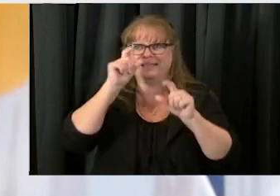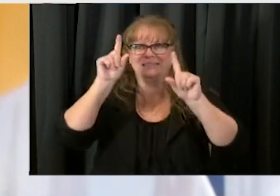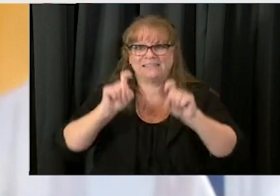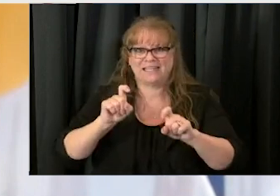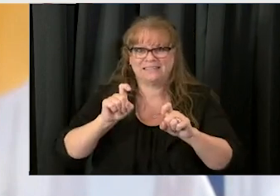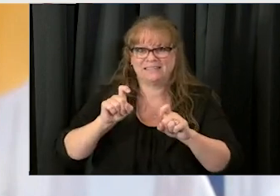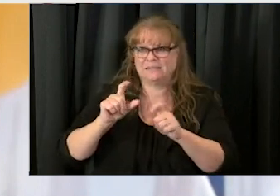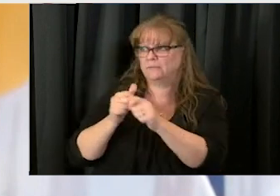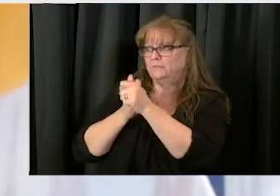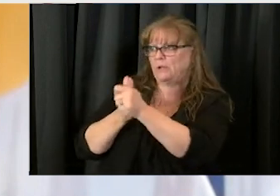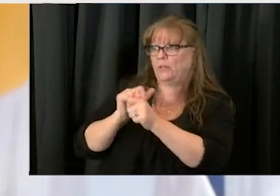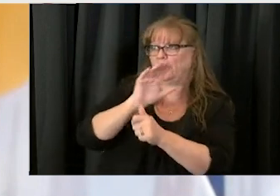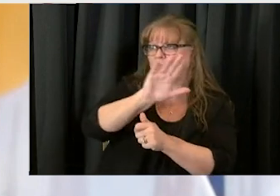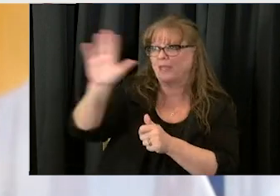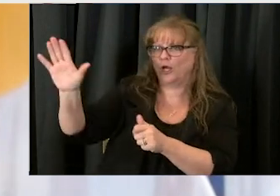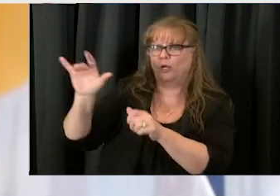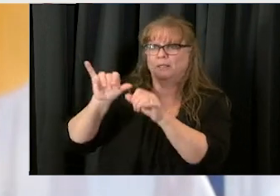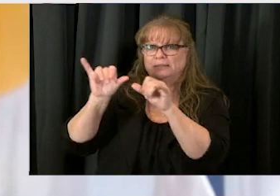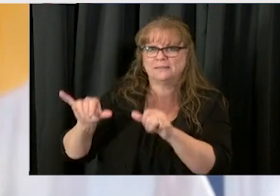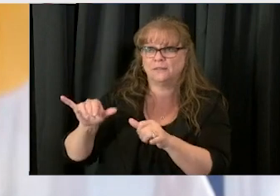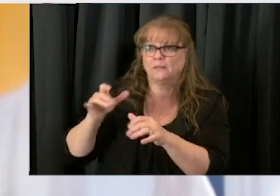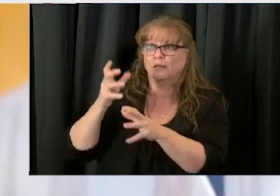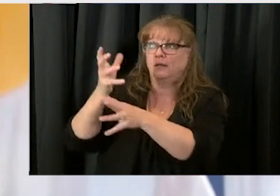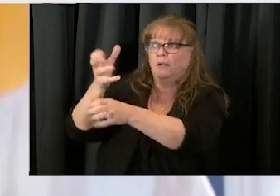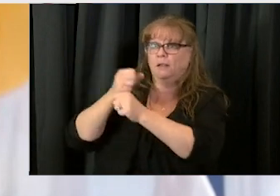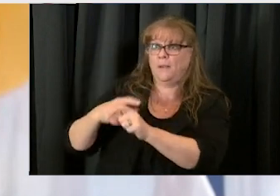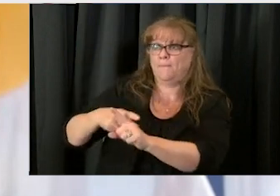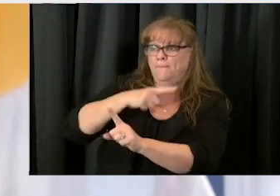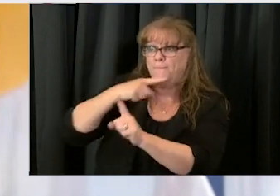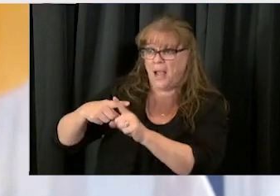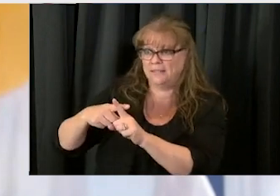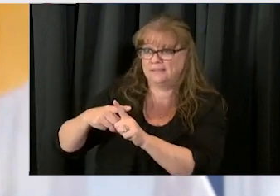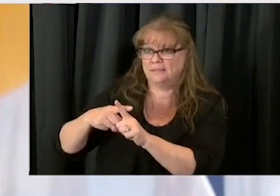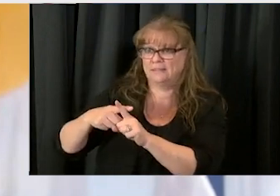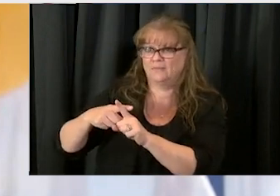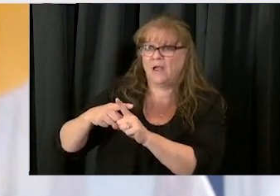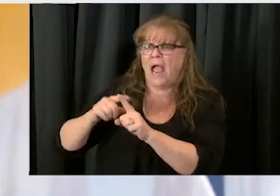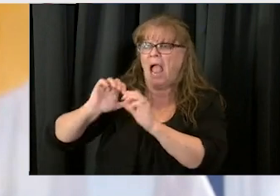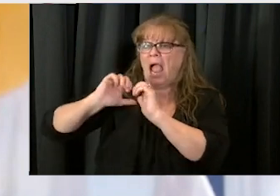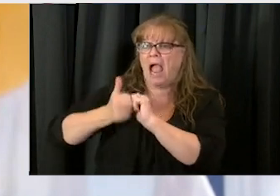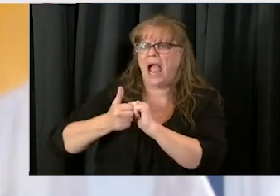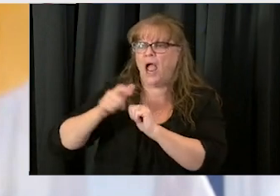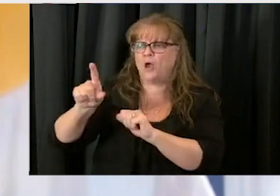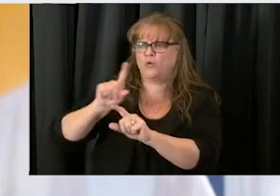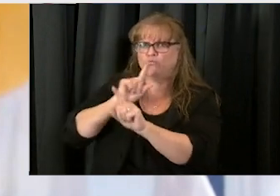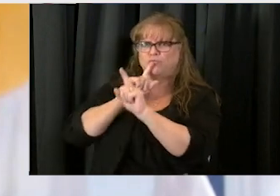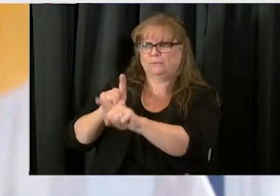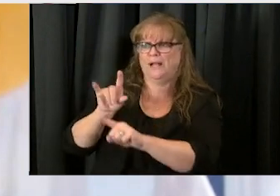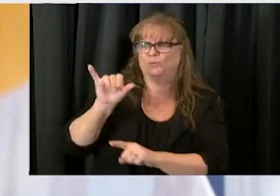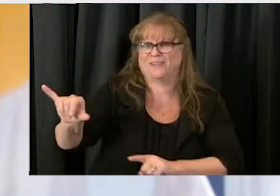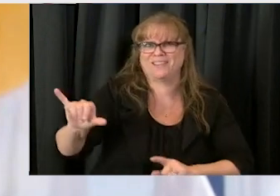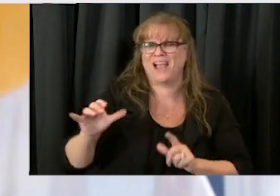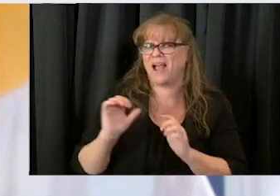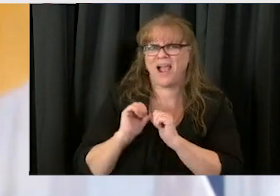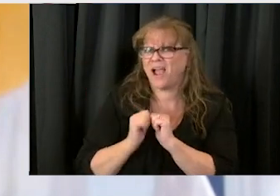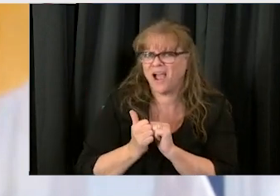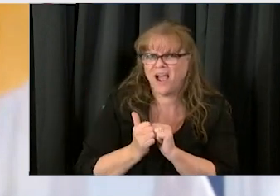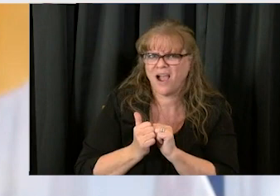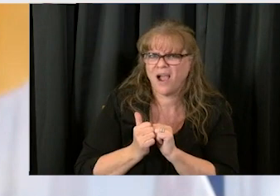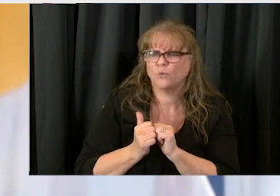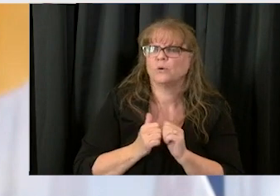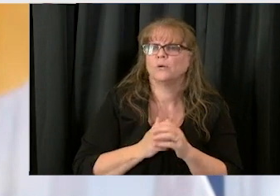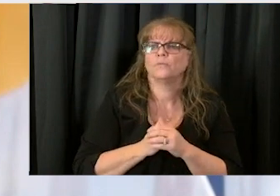on the vaccines is, we've heard of a number of situations where teachers were able to get appointments at Safeway pharmacies for